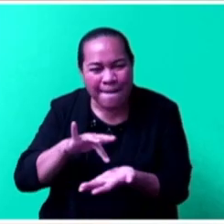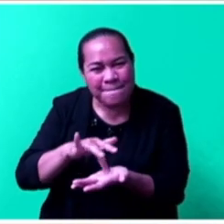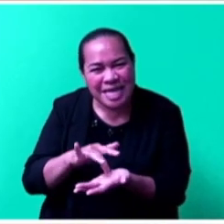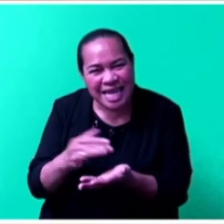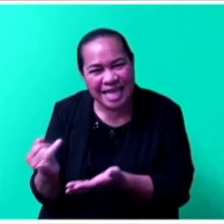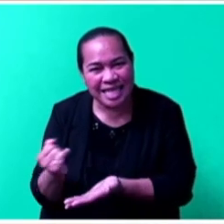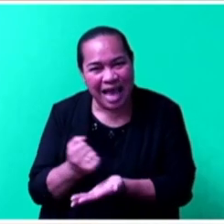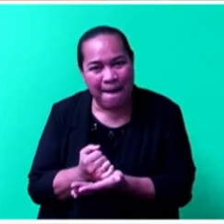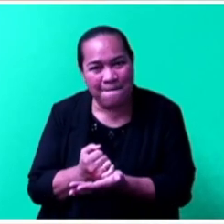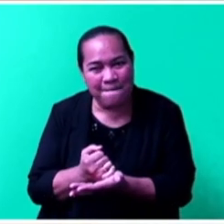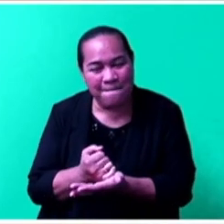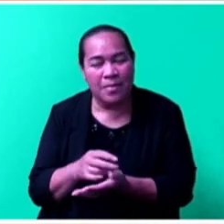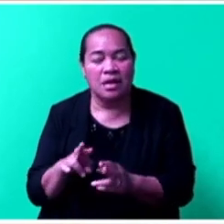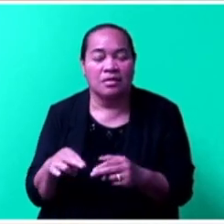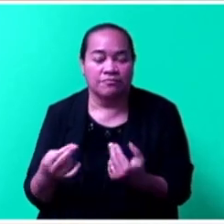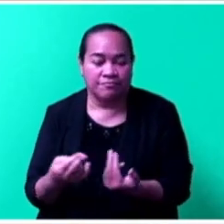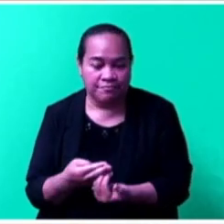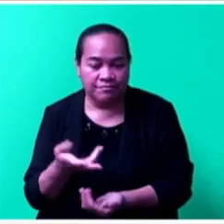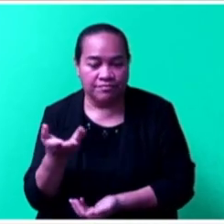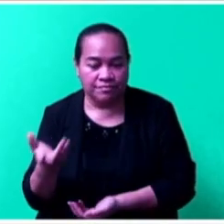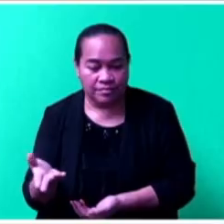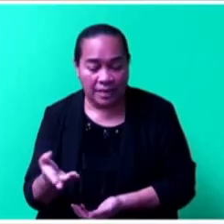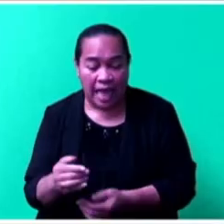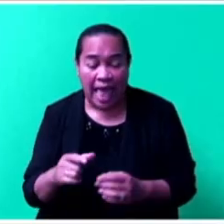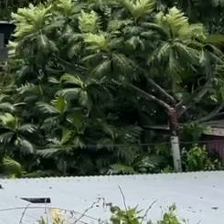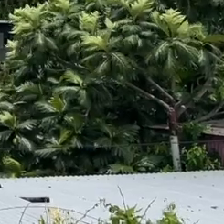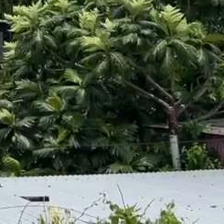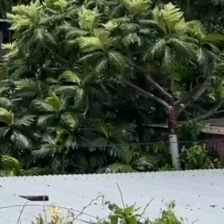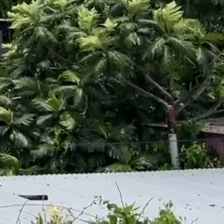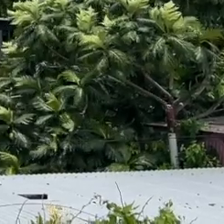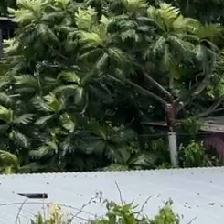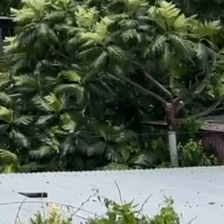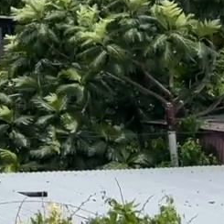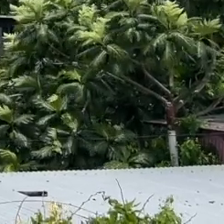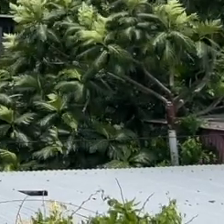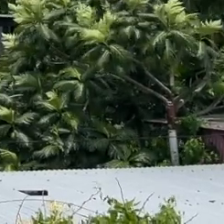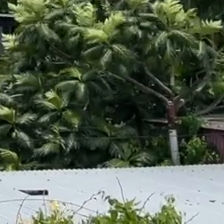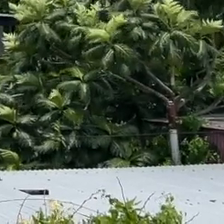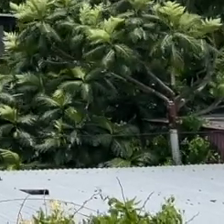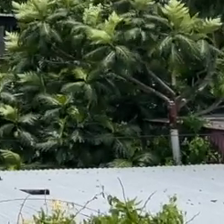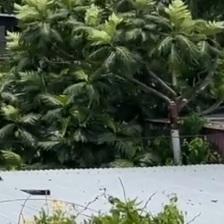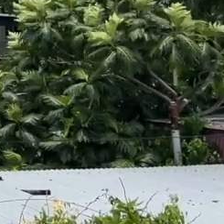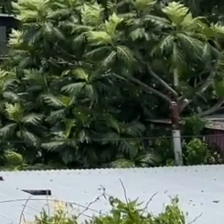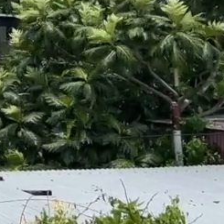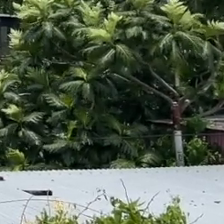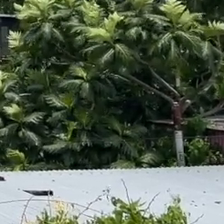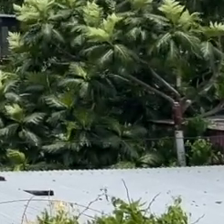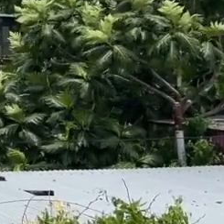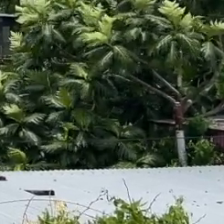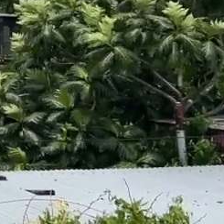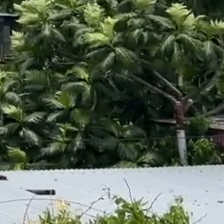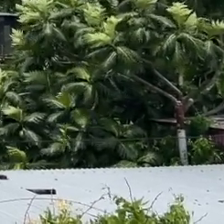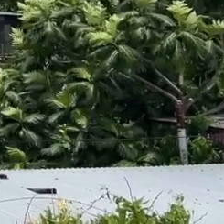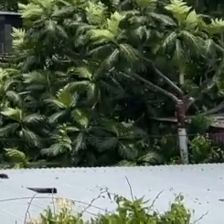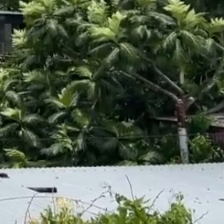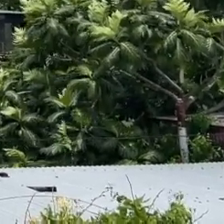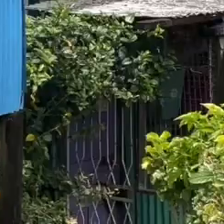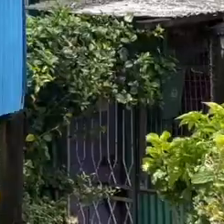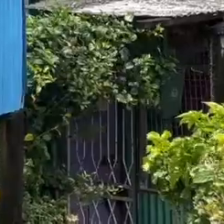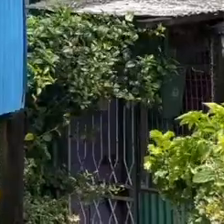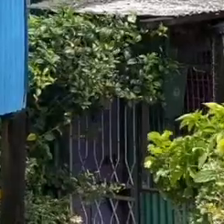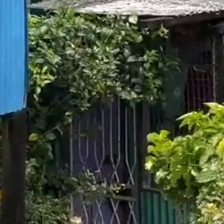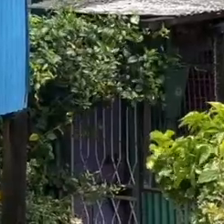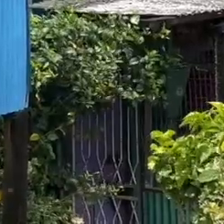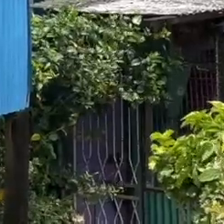households. Under Category 1, households earning $30,000 or less, including those displaced